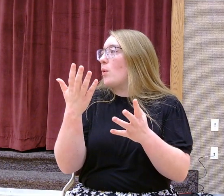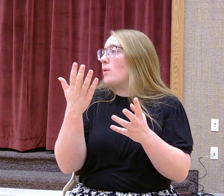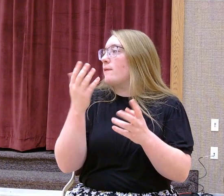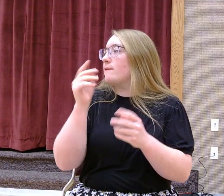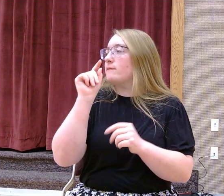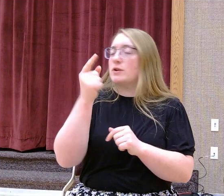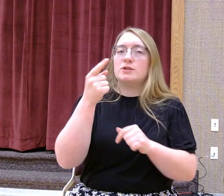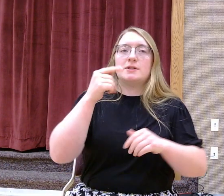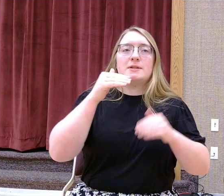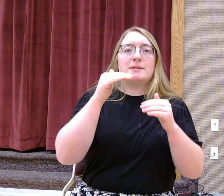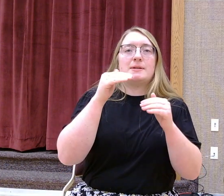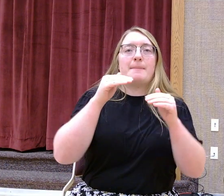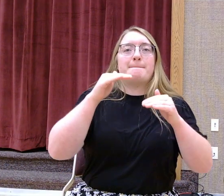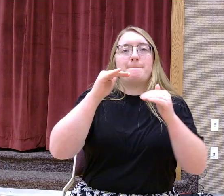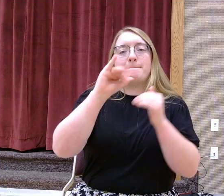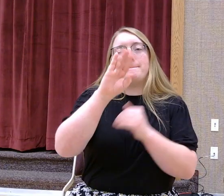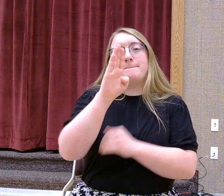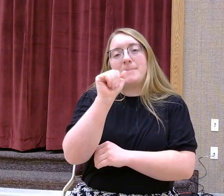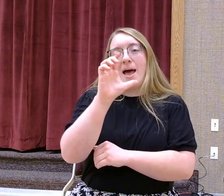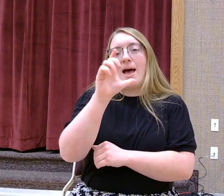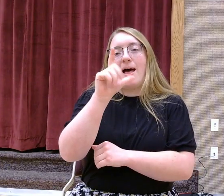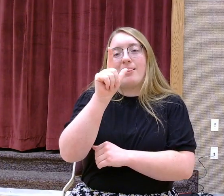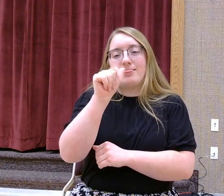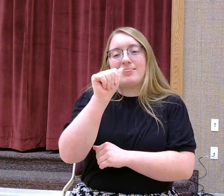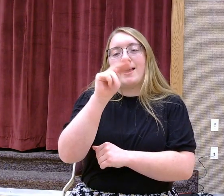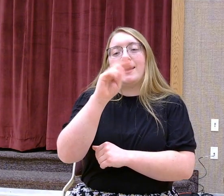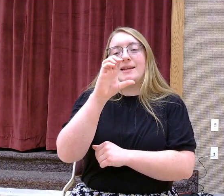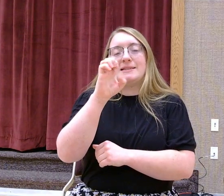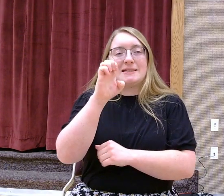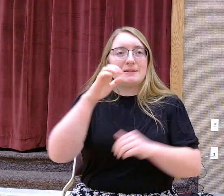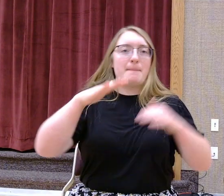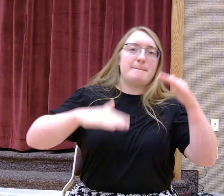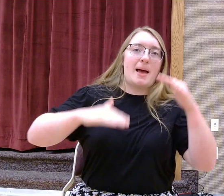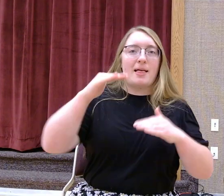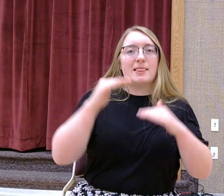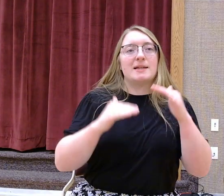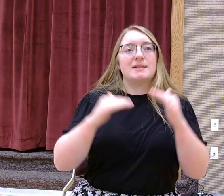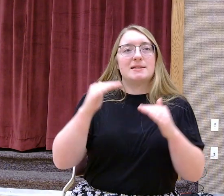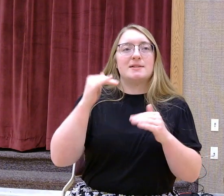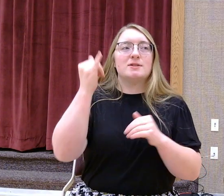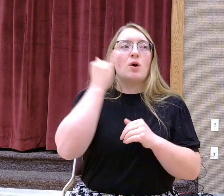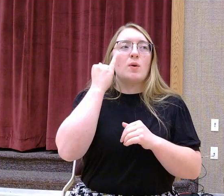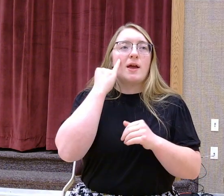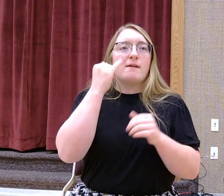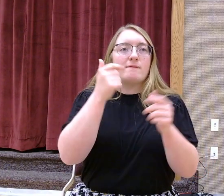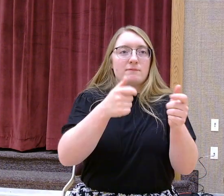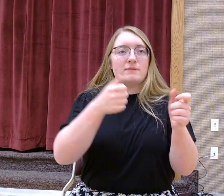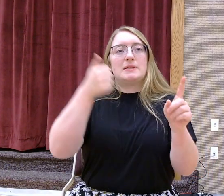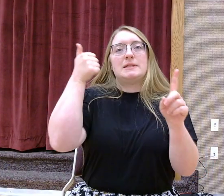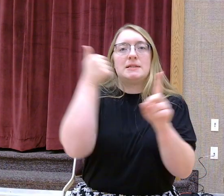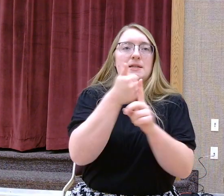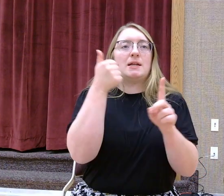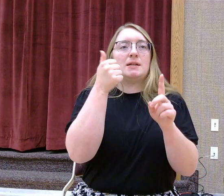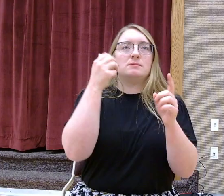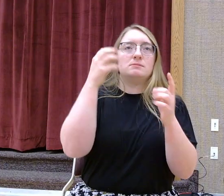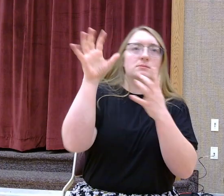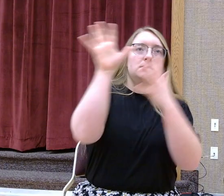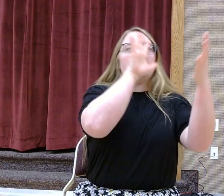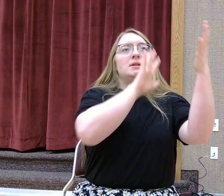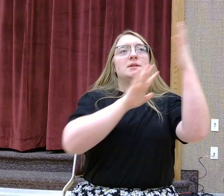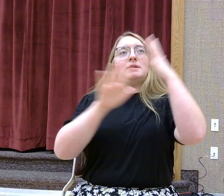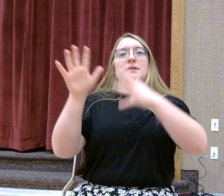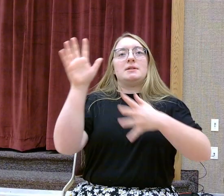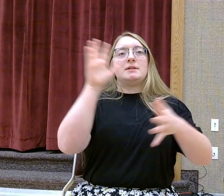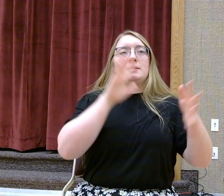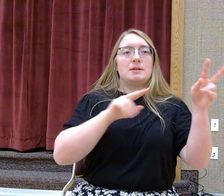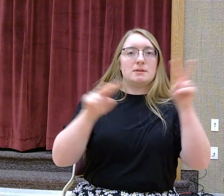one thing. So if you have a sudden dizziness or loss of coordination, I actually hate the word dizziness. People come into the ER,